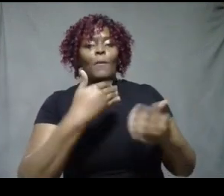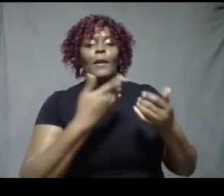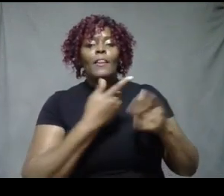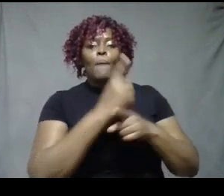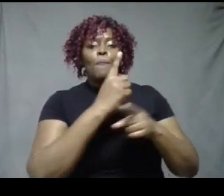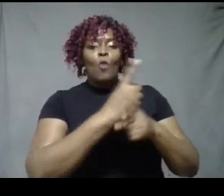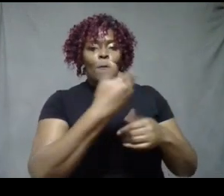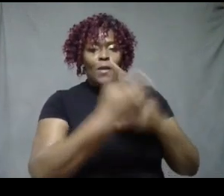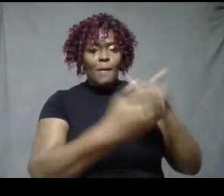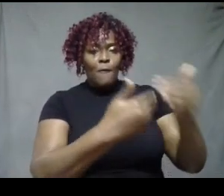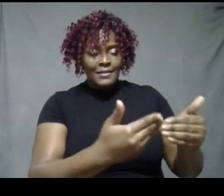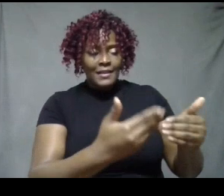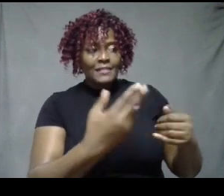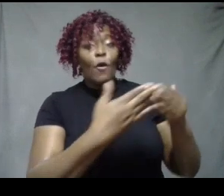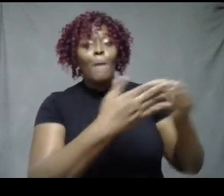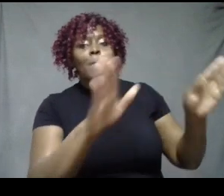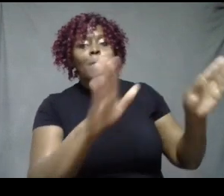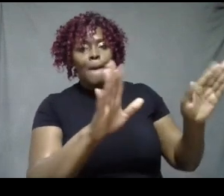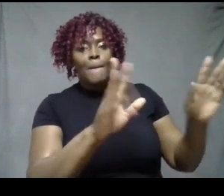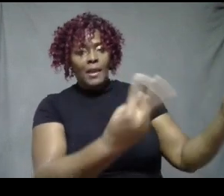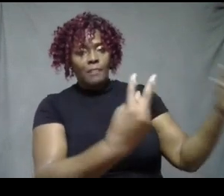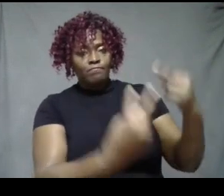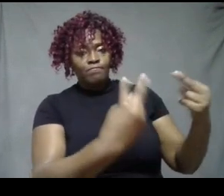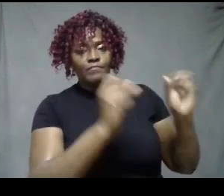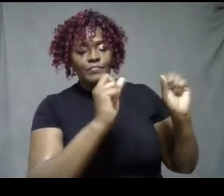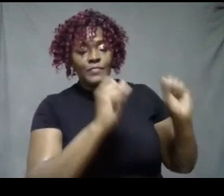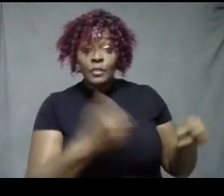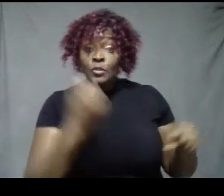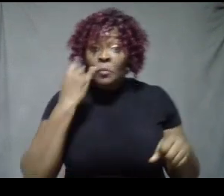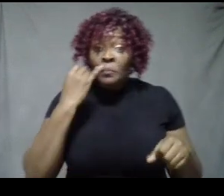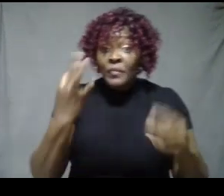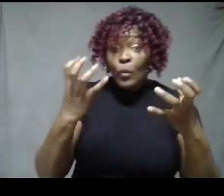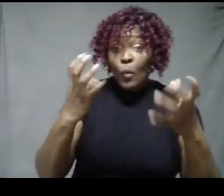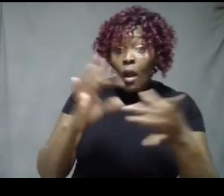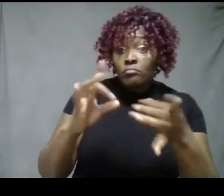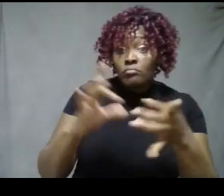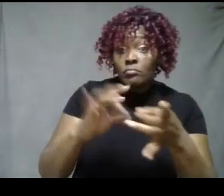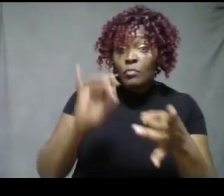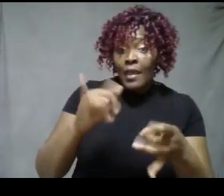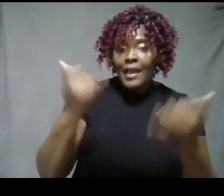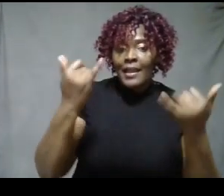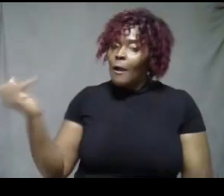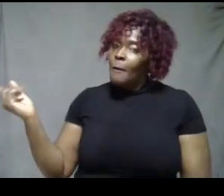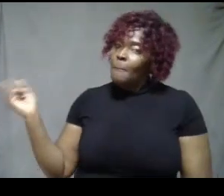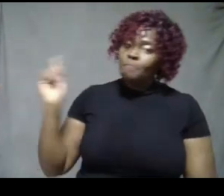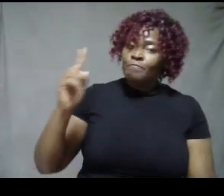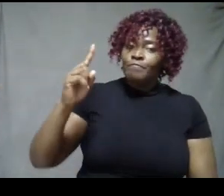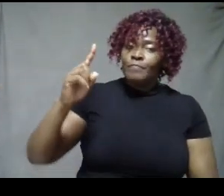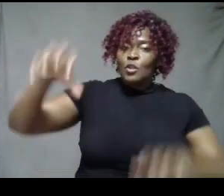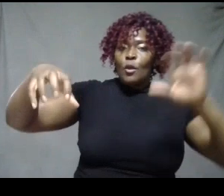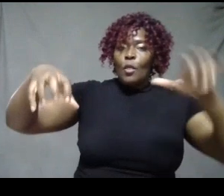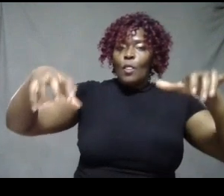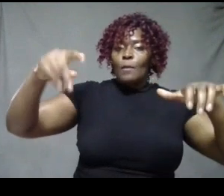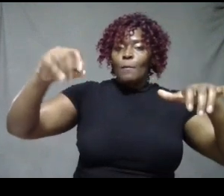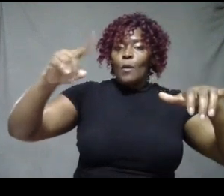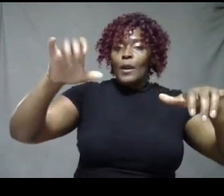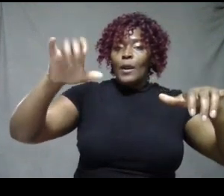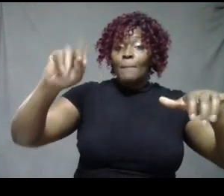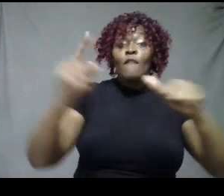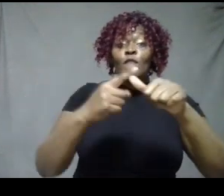So if you would like to speak specifically on this item, now would be the time to approach the podium. We'll begin with those in person, followed by